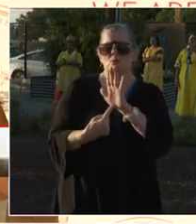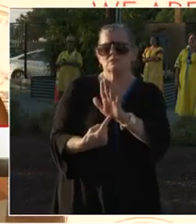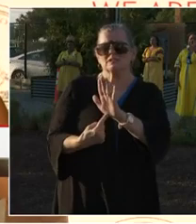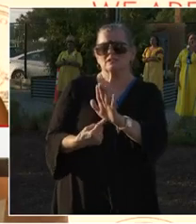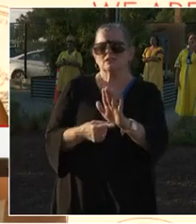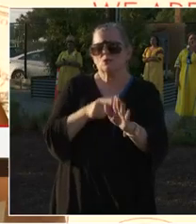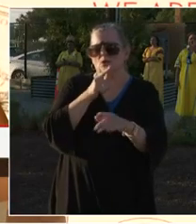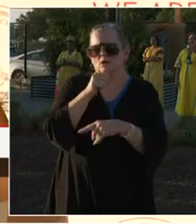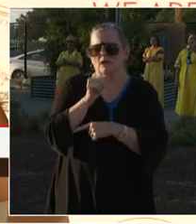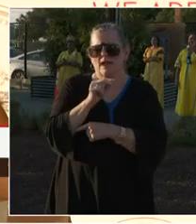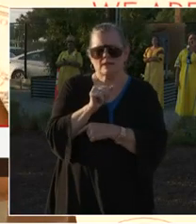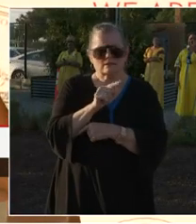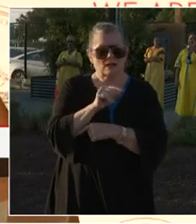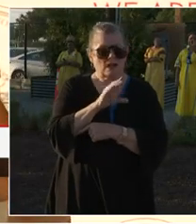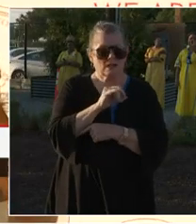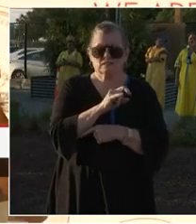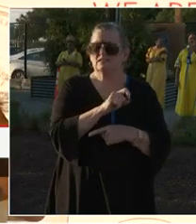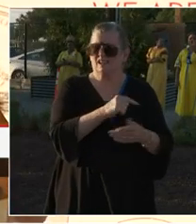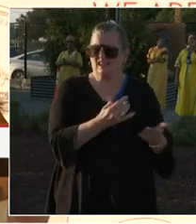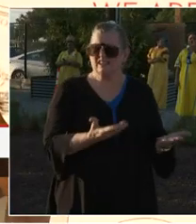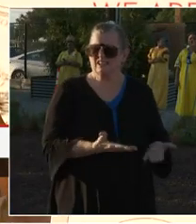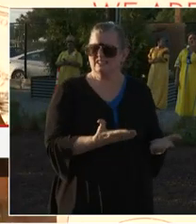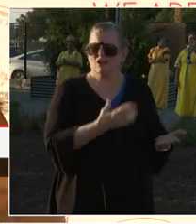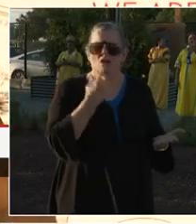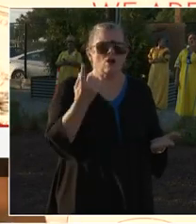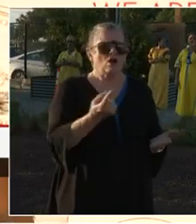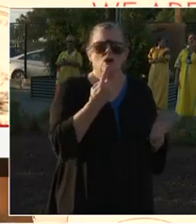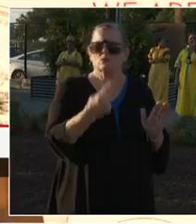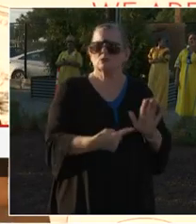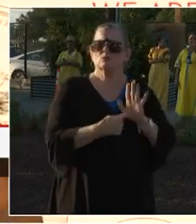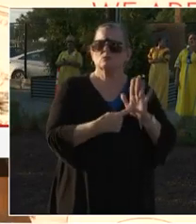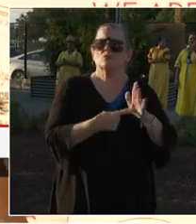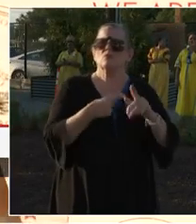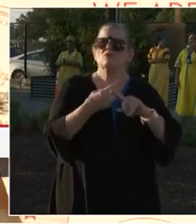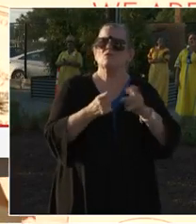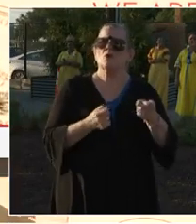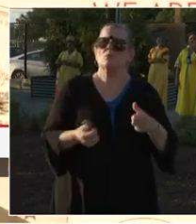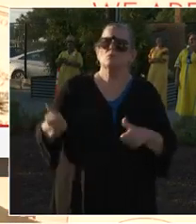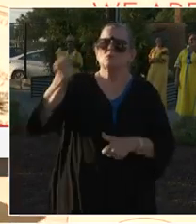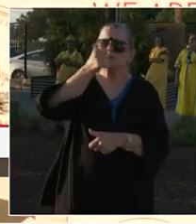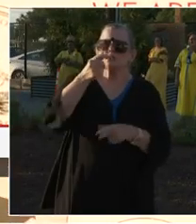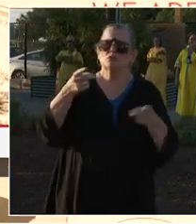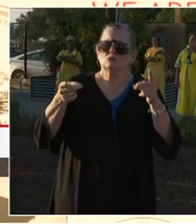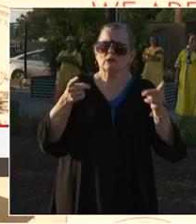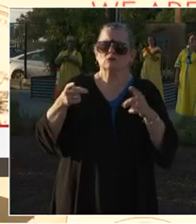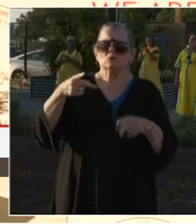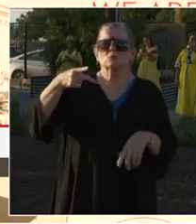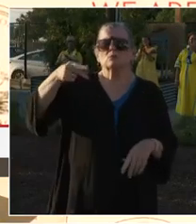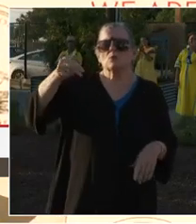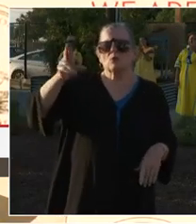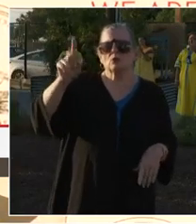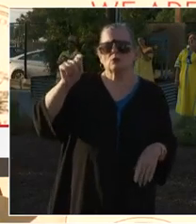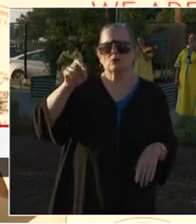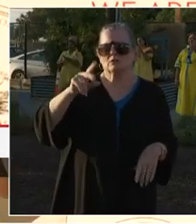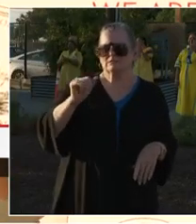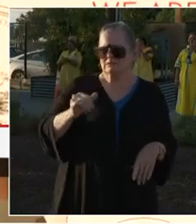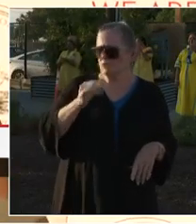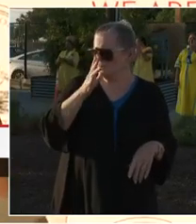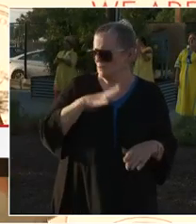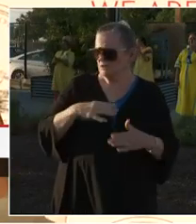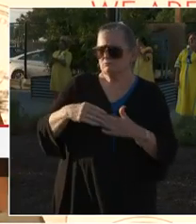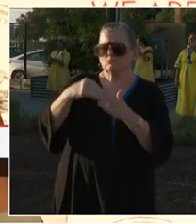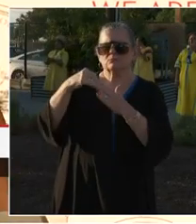Natasha, and always represented by Director Porter. So give all of these women leaders a round of